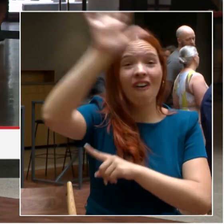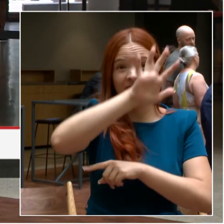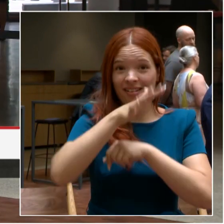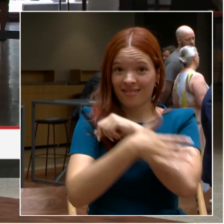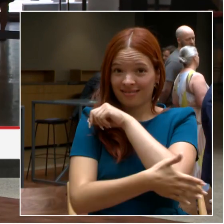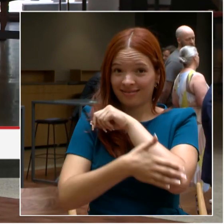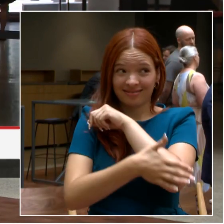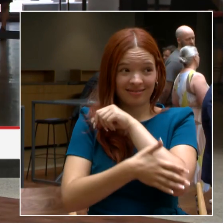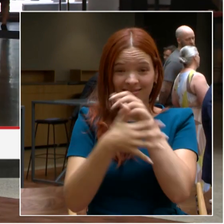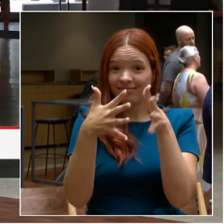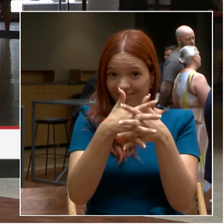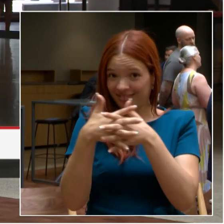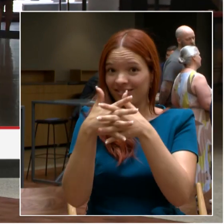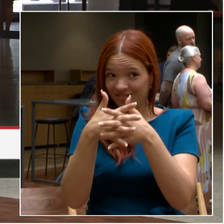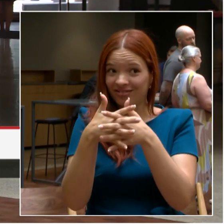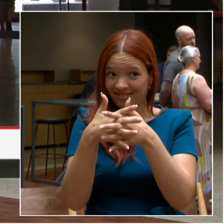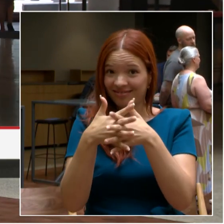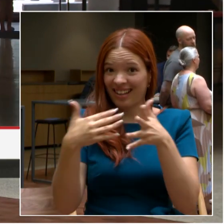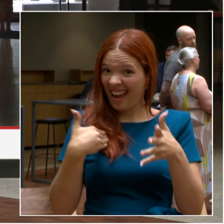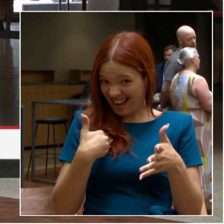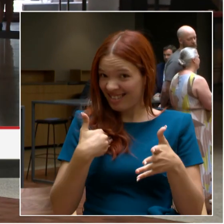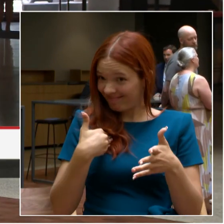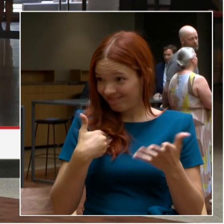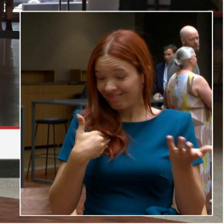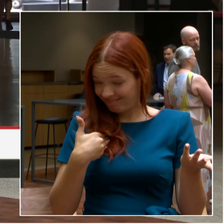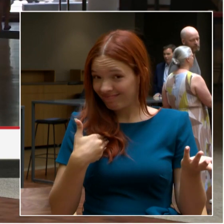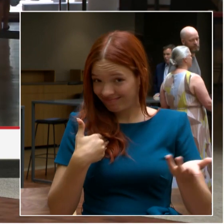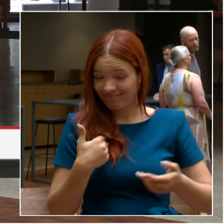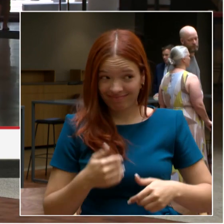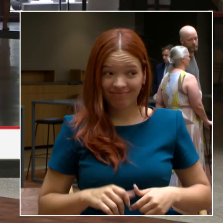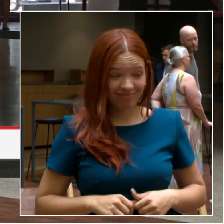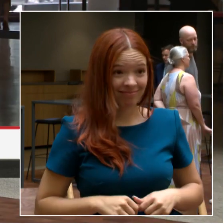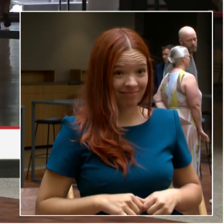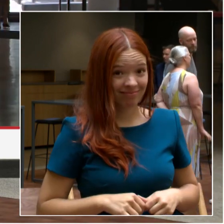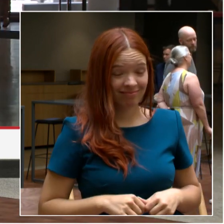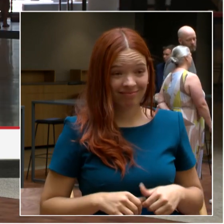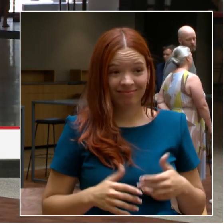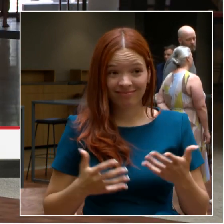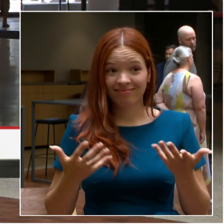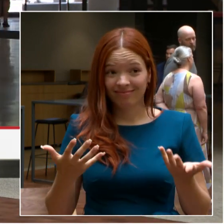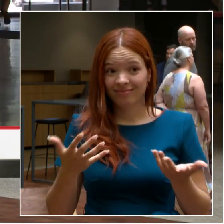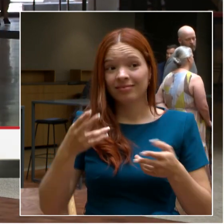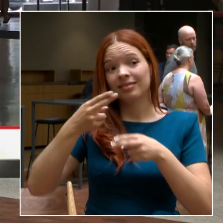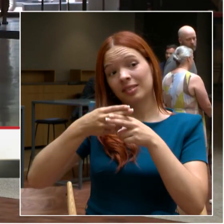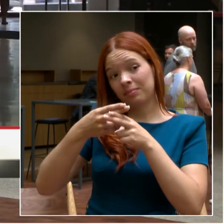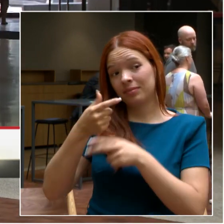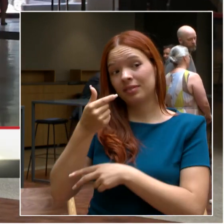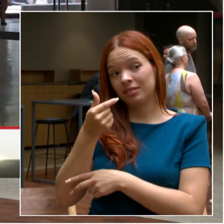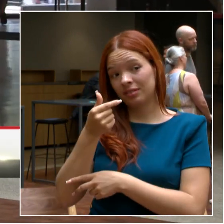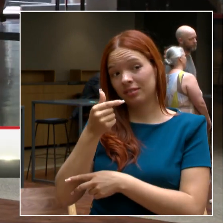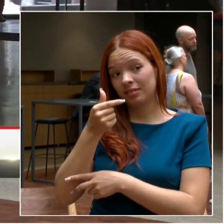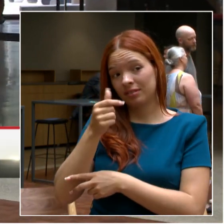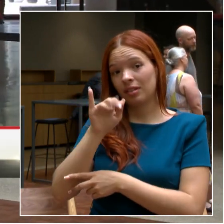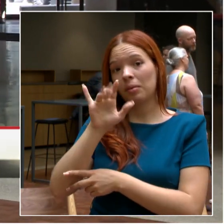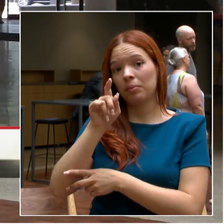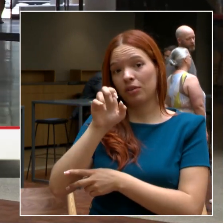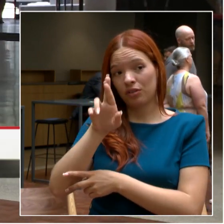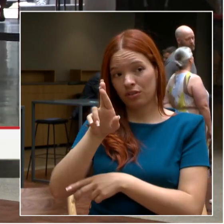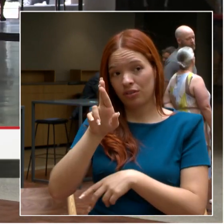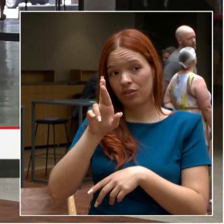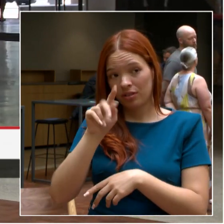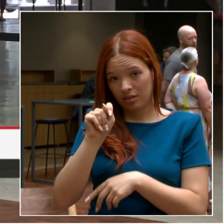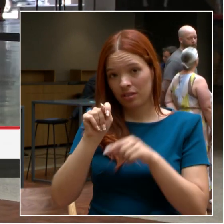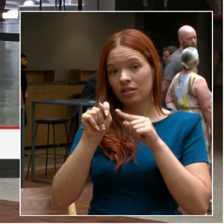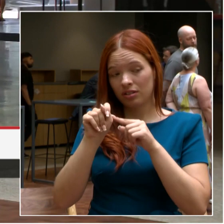from Monumental Sports and Josh Gilbert from Post Brothers, we've got Eric Larson, for example, from